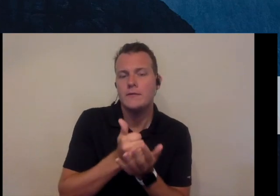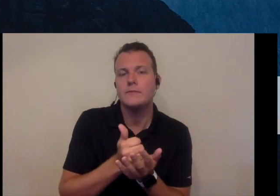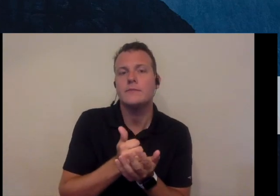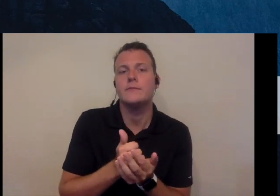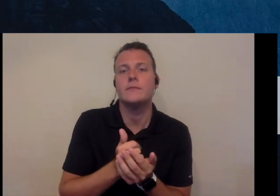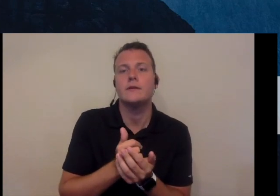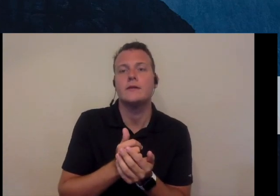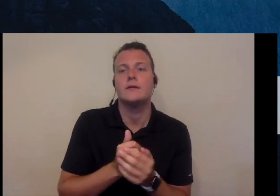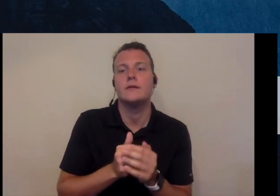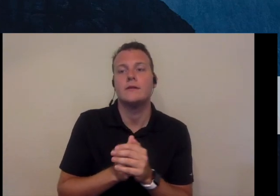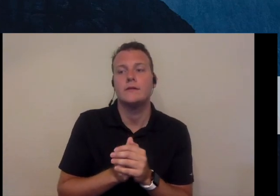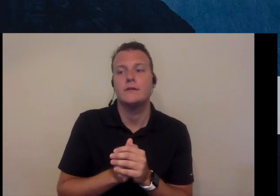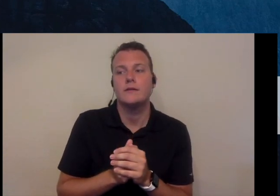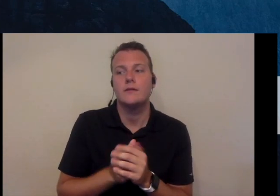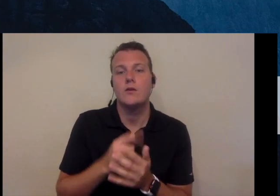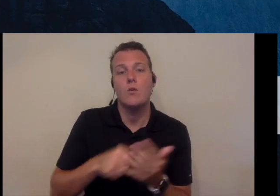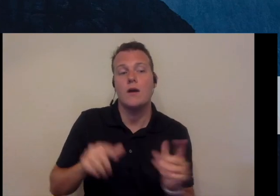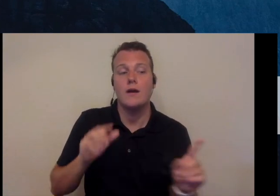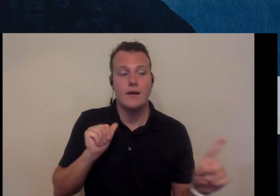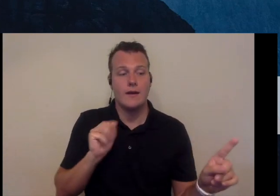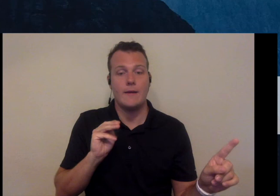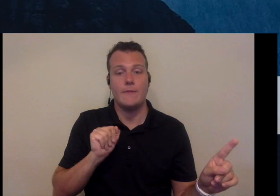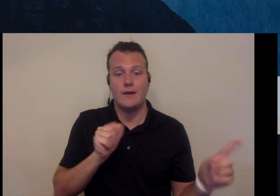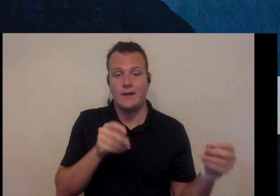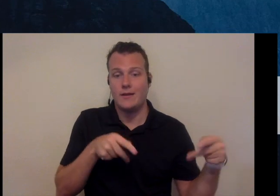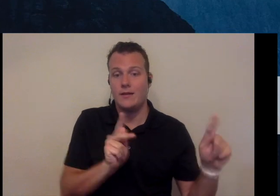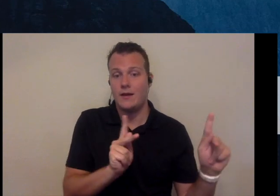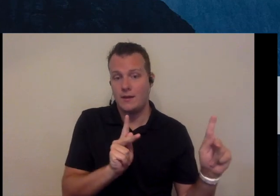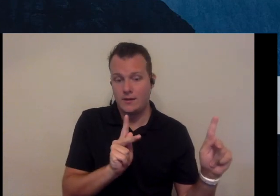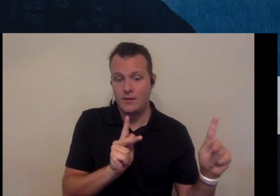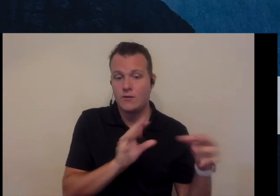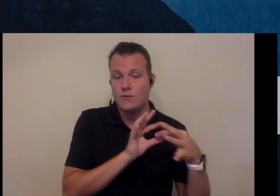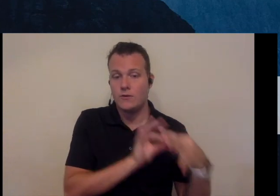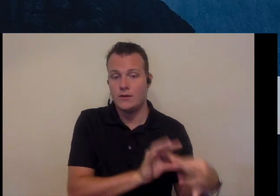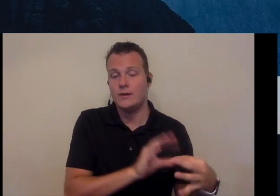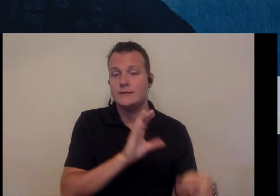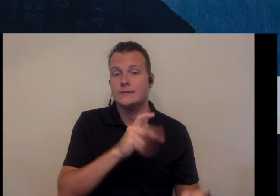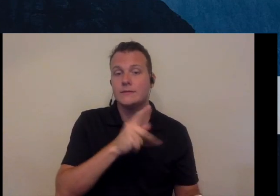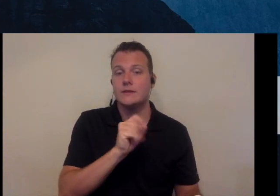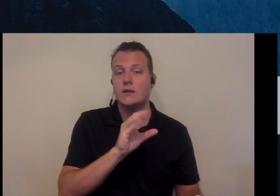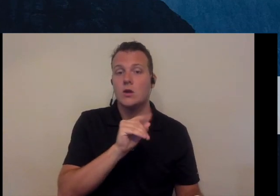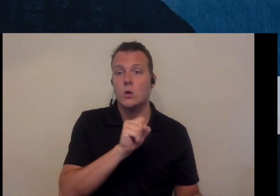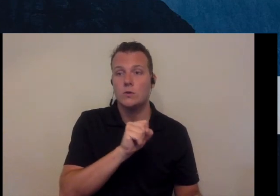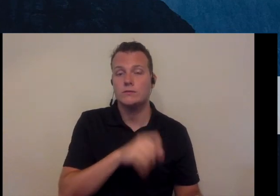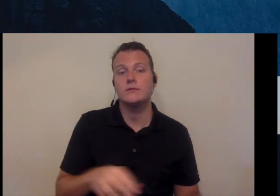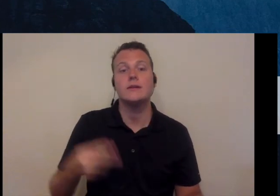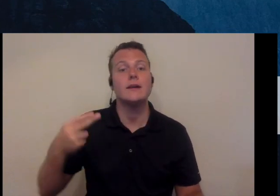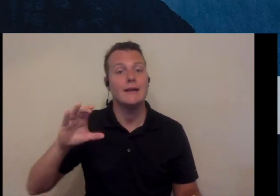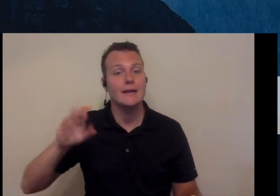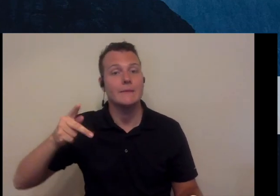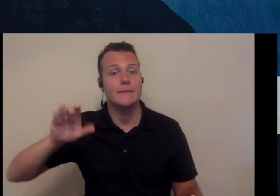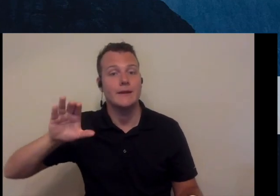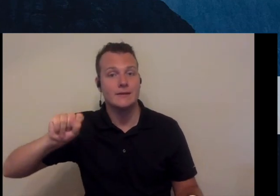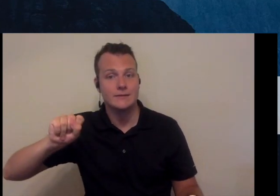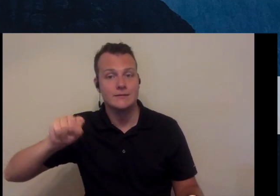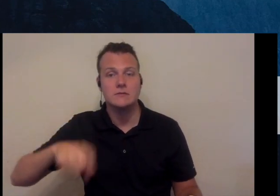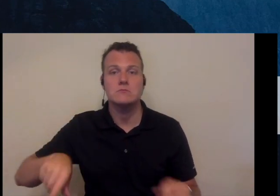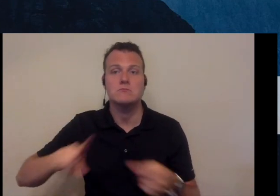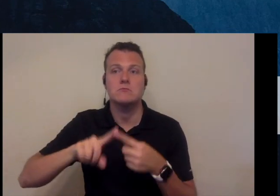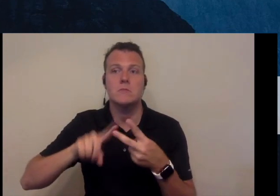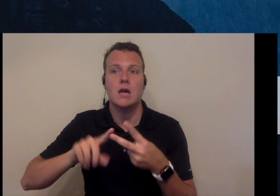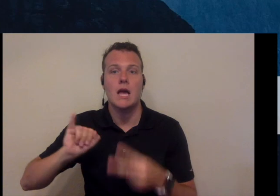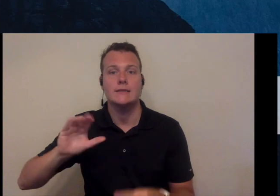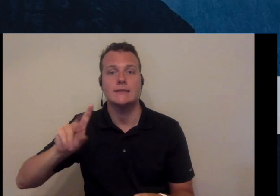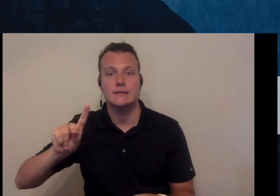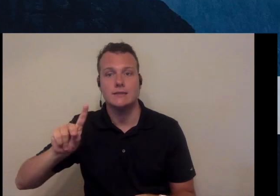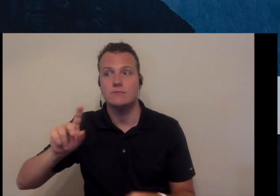little bit of help within the confines of what the AMA allows on the CPT codes. The HCPCS